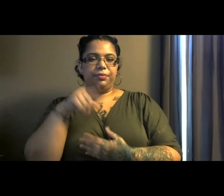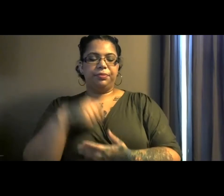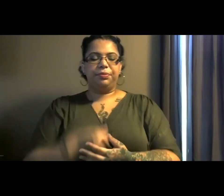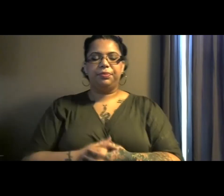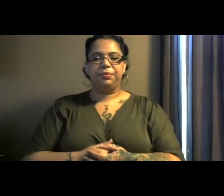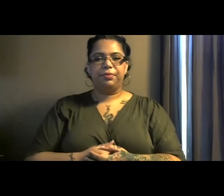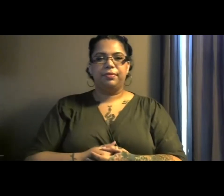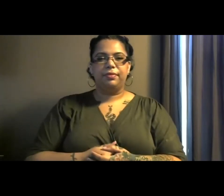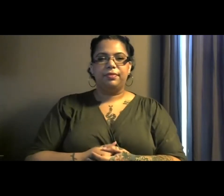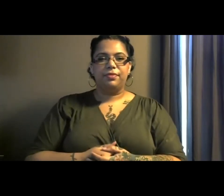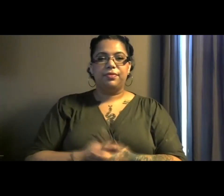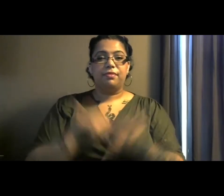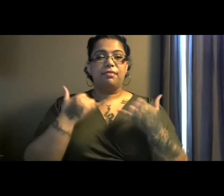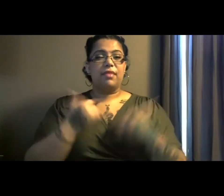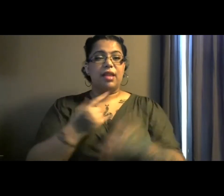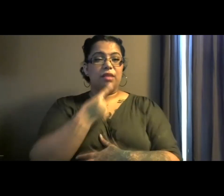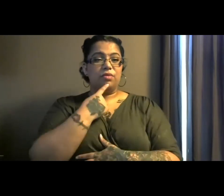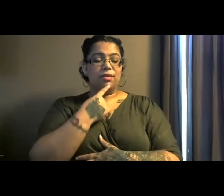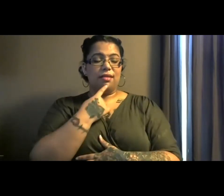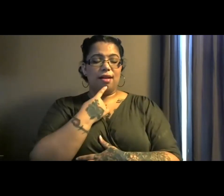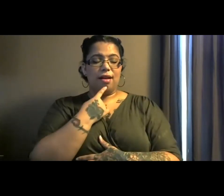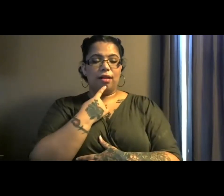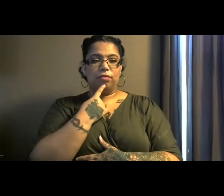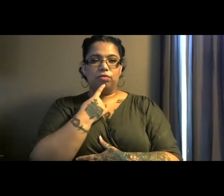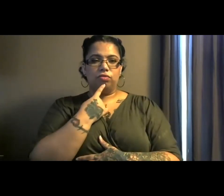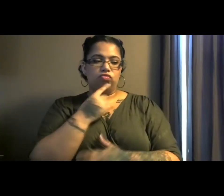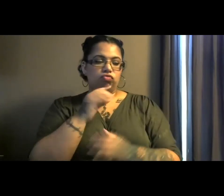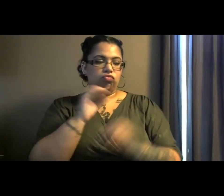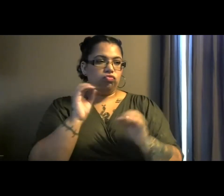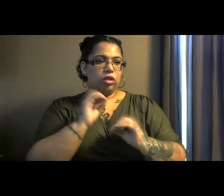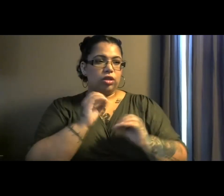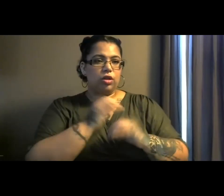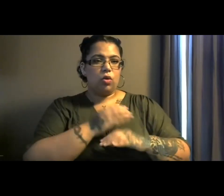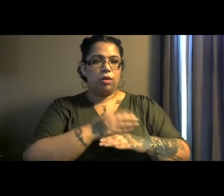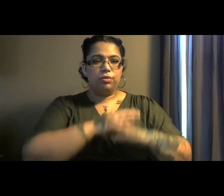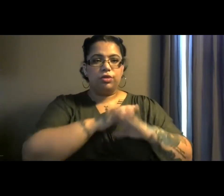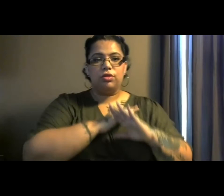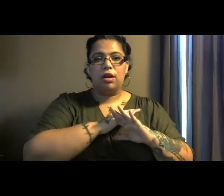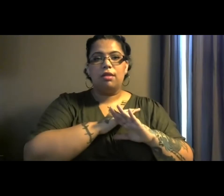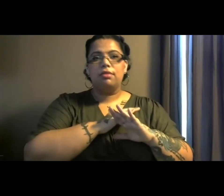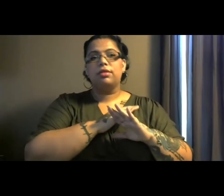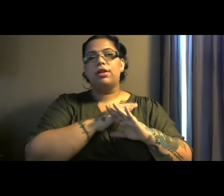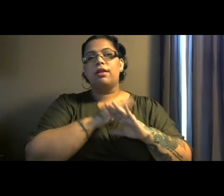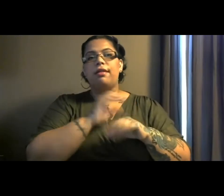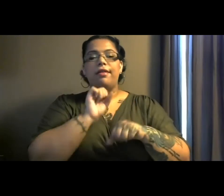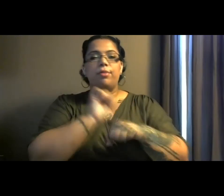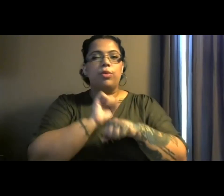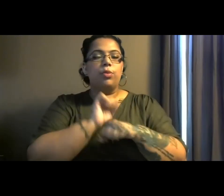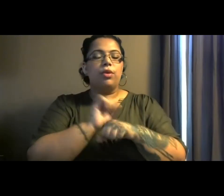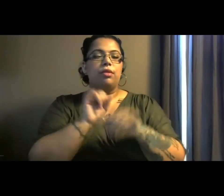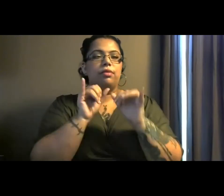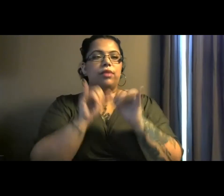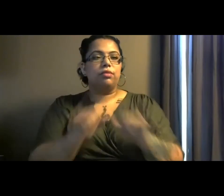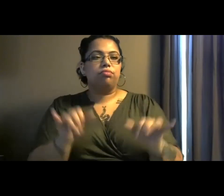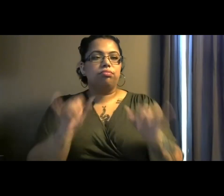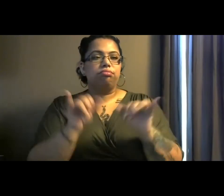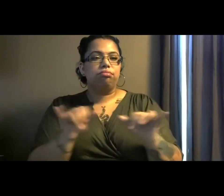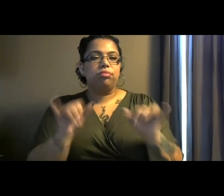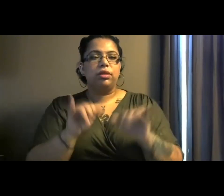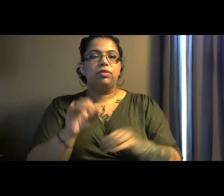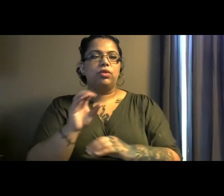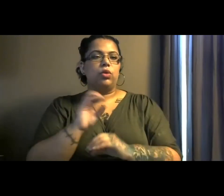Say, there is no obstruction to the operation of this pattern. There is no